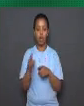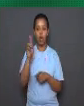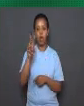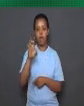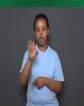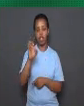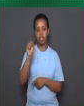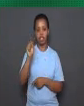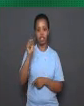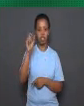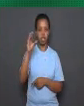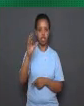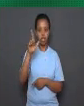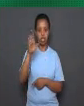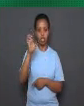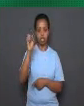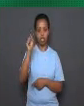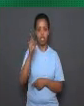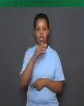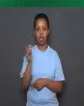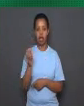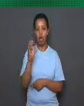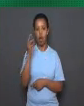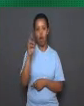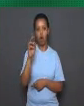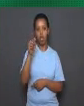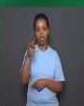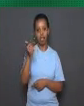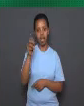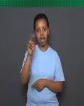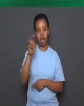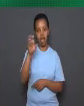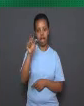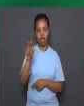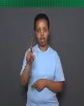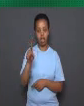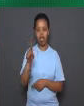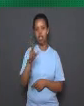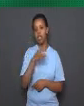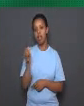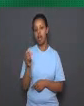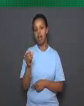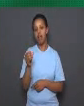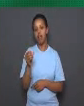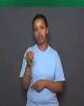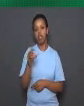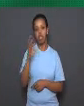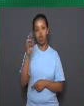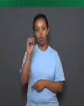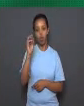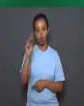and organelles like mitochondria and chromosomes. Vesicles